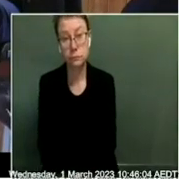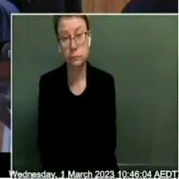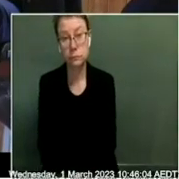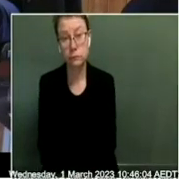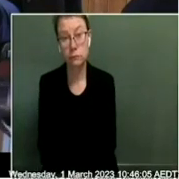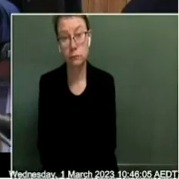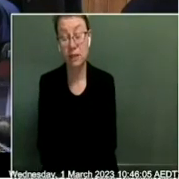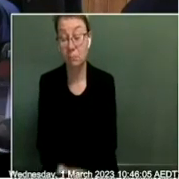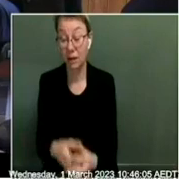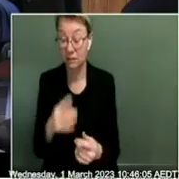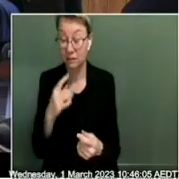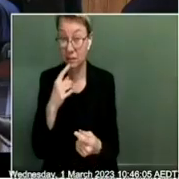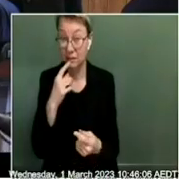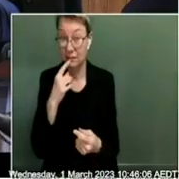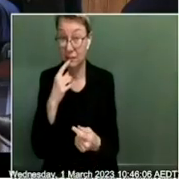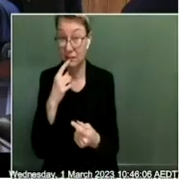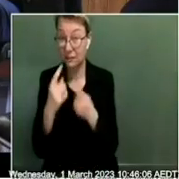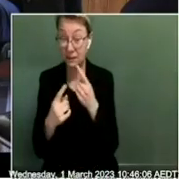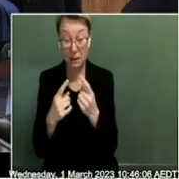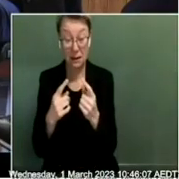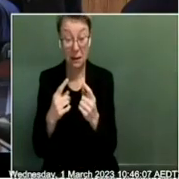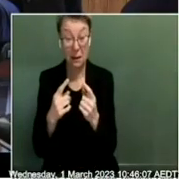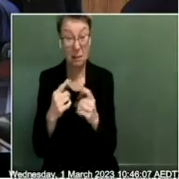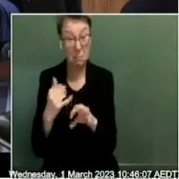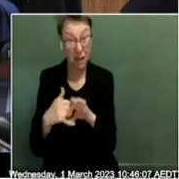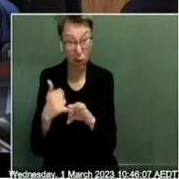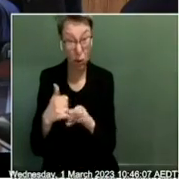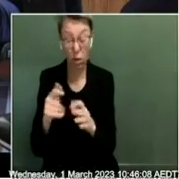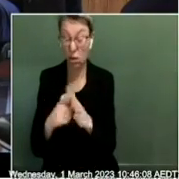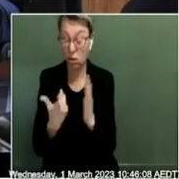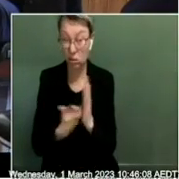file. So she obviously,